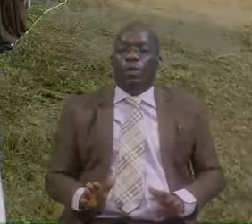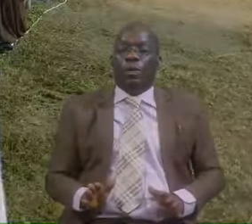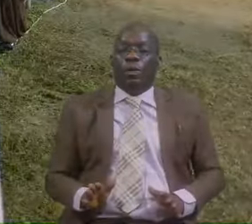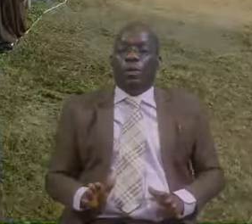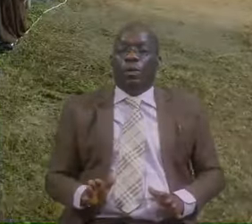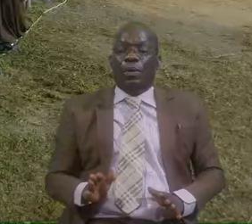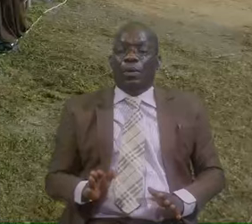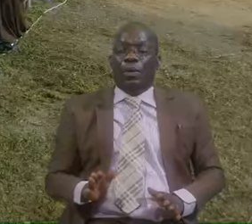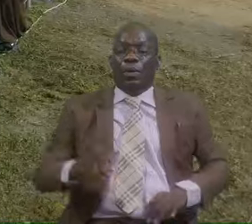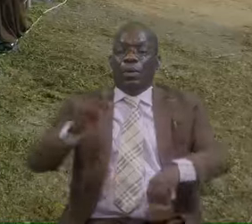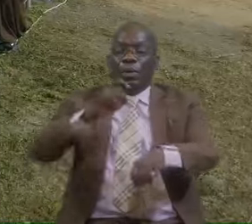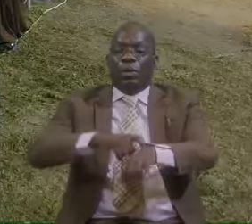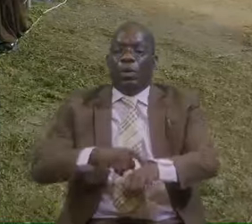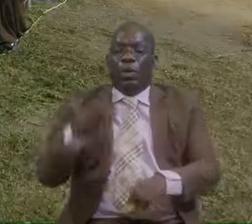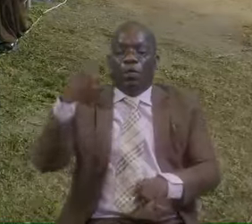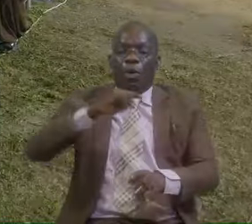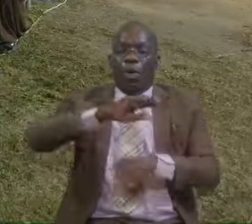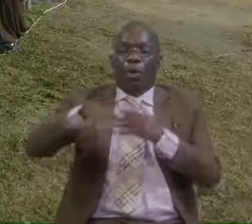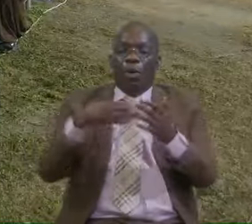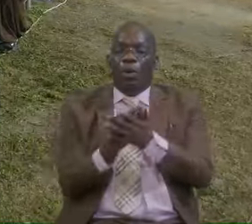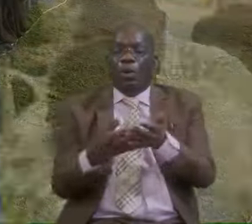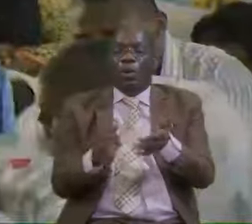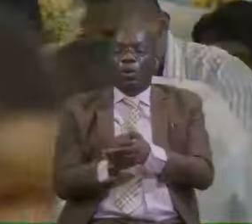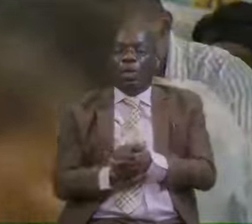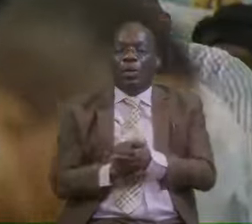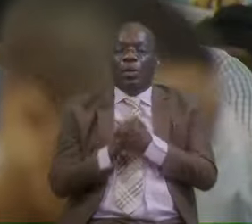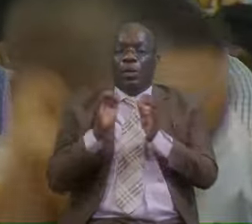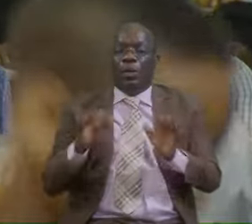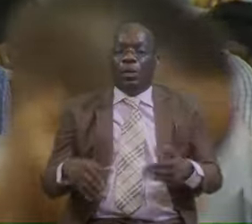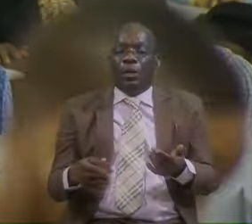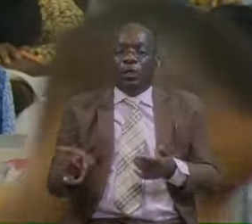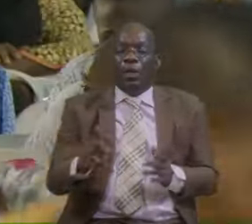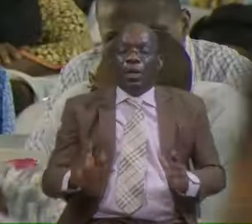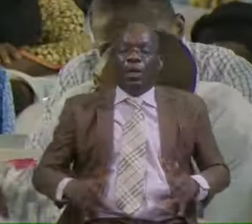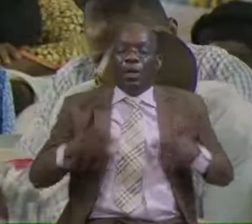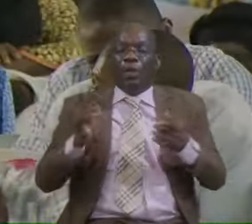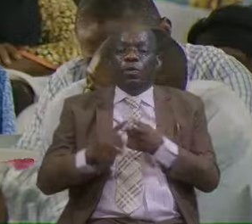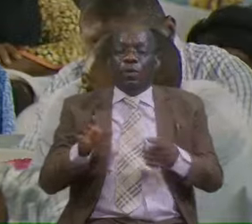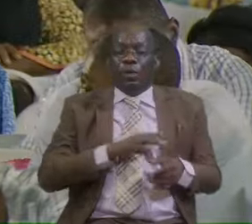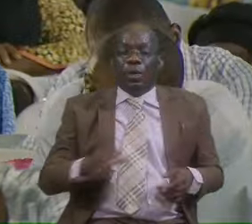Christ during this crusade on Sunday, the 3rd of March,